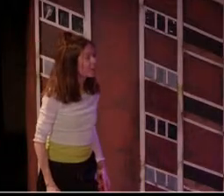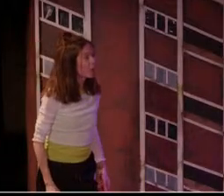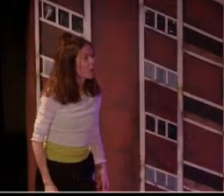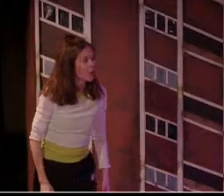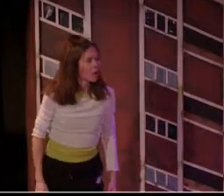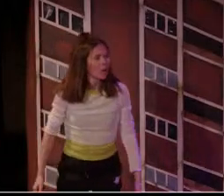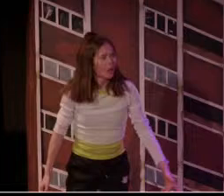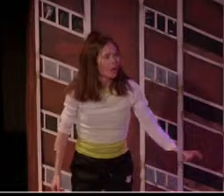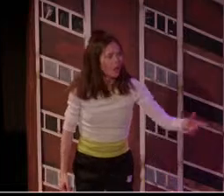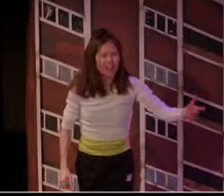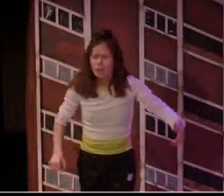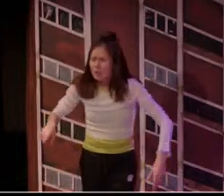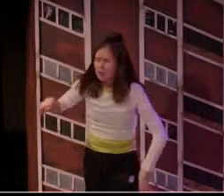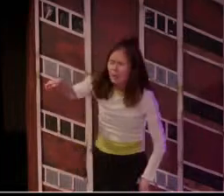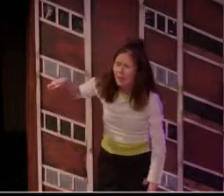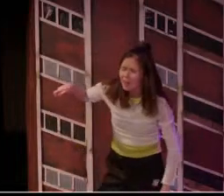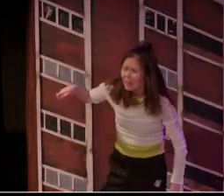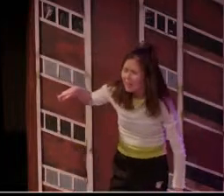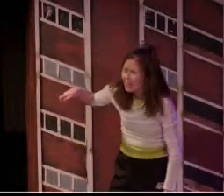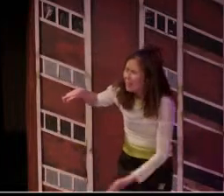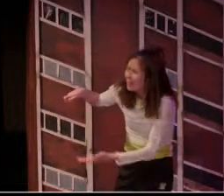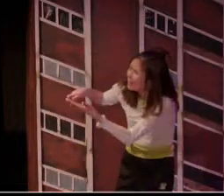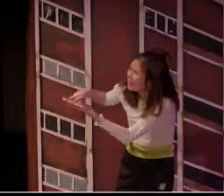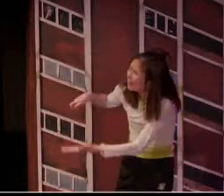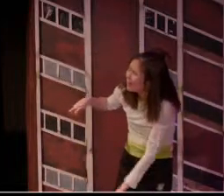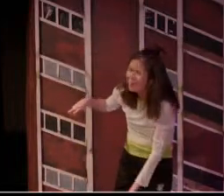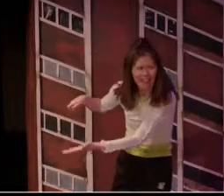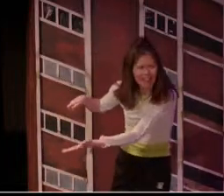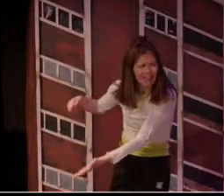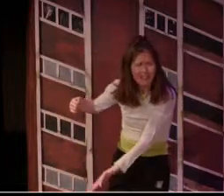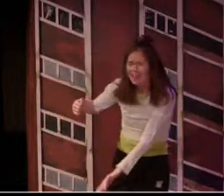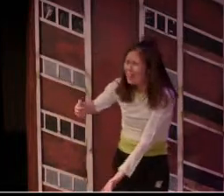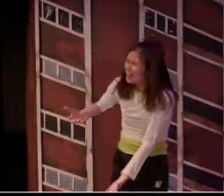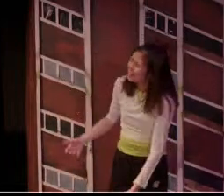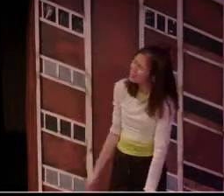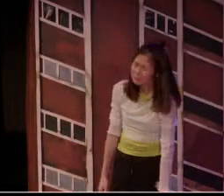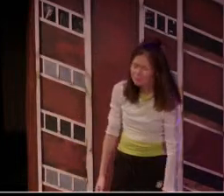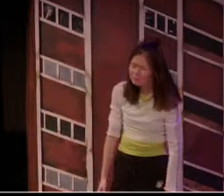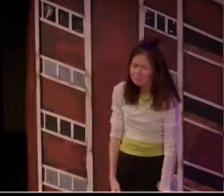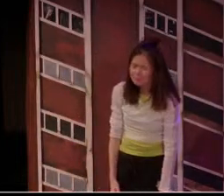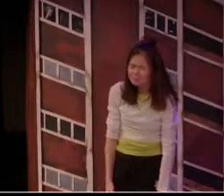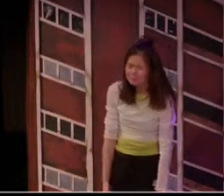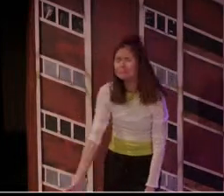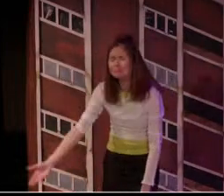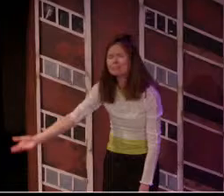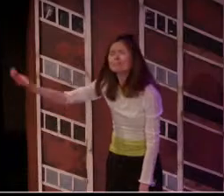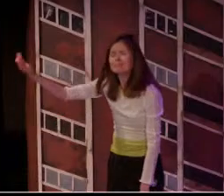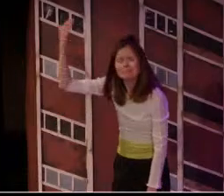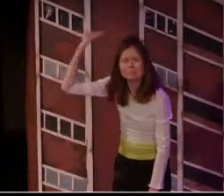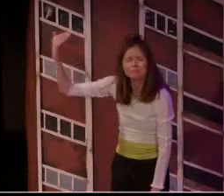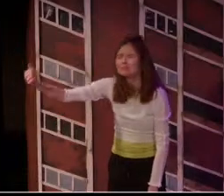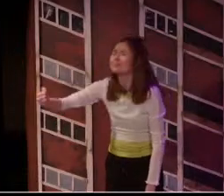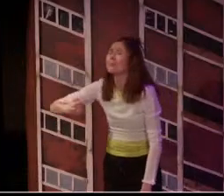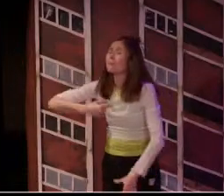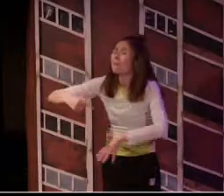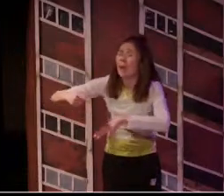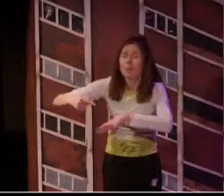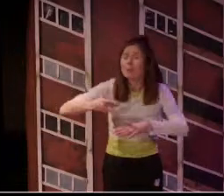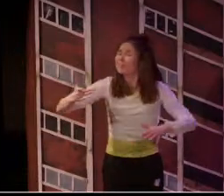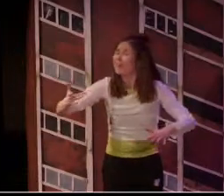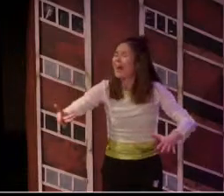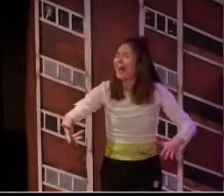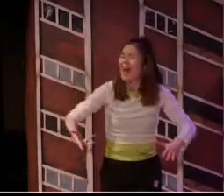Good grief, my child. When my old wife lived, on this